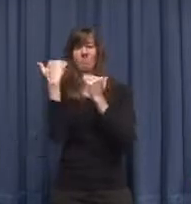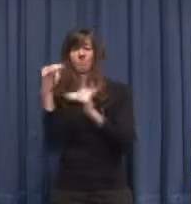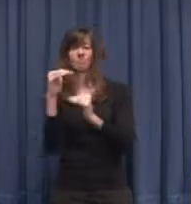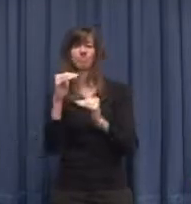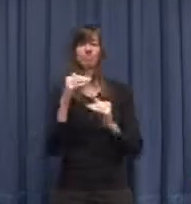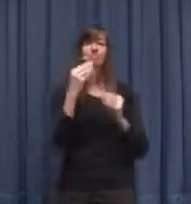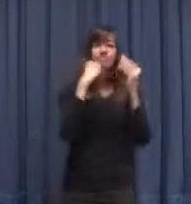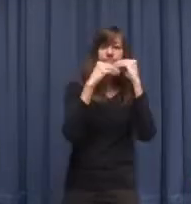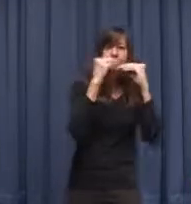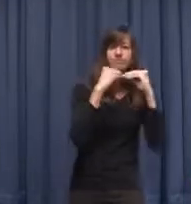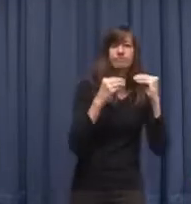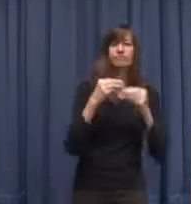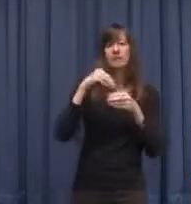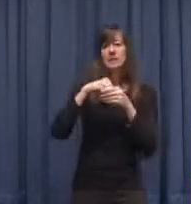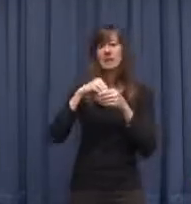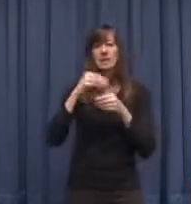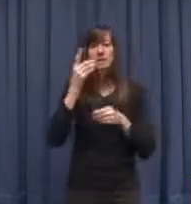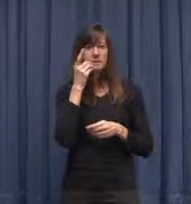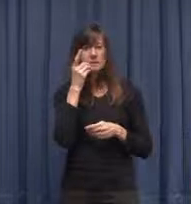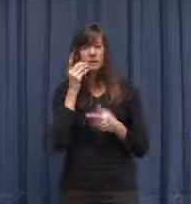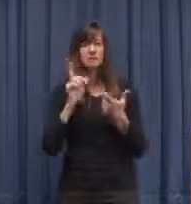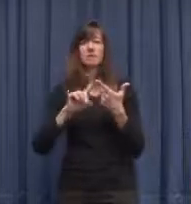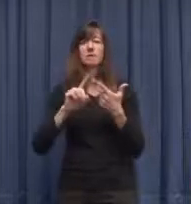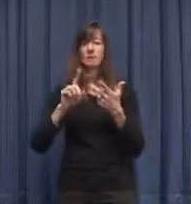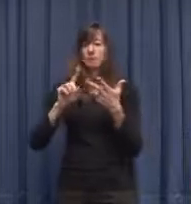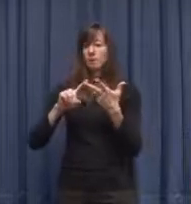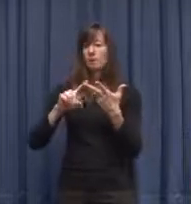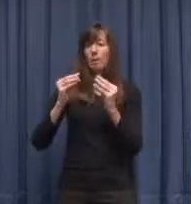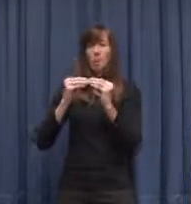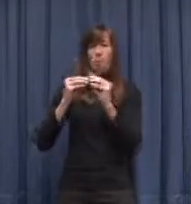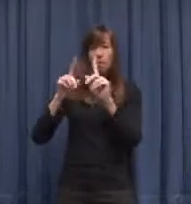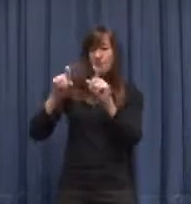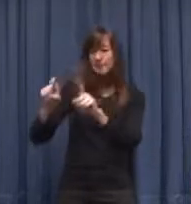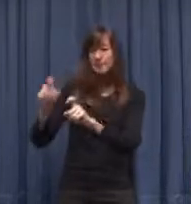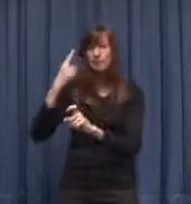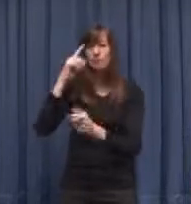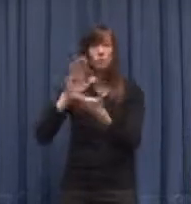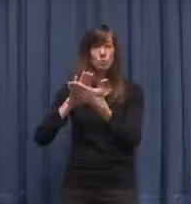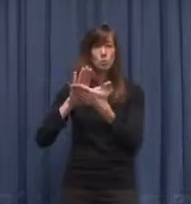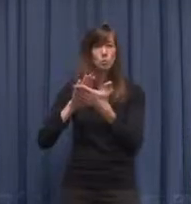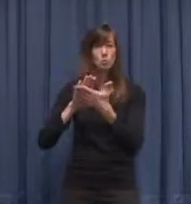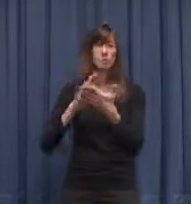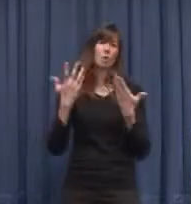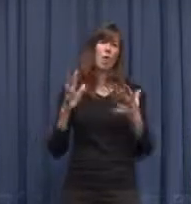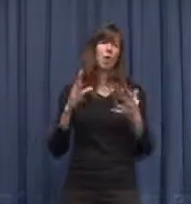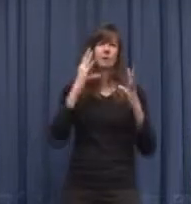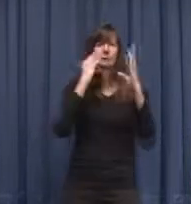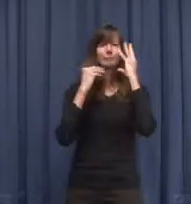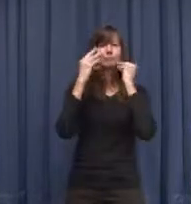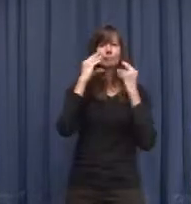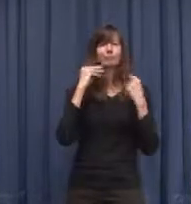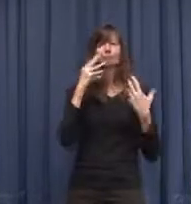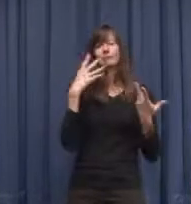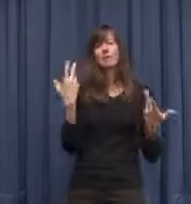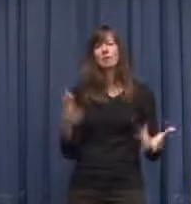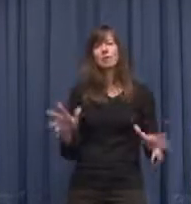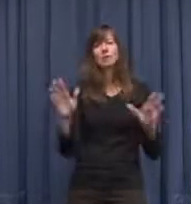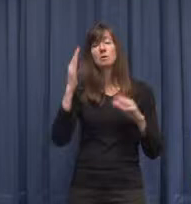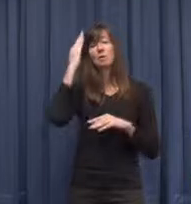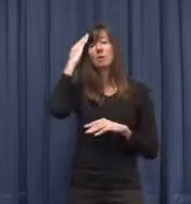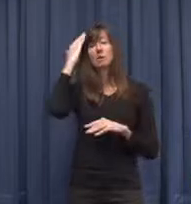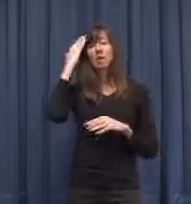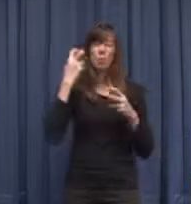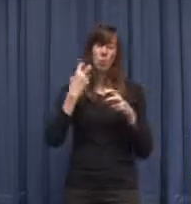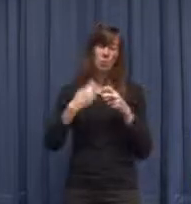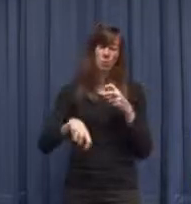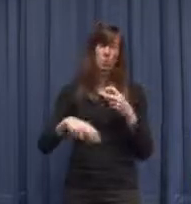increased testing requirements for our schools, and in general, a bunch of things that we've been through that we know are both tough mentally